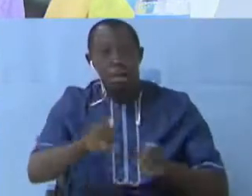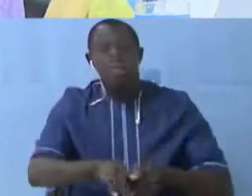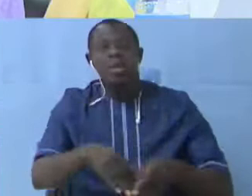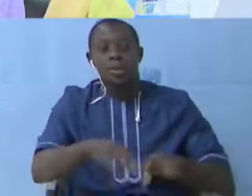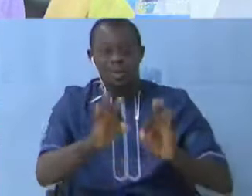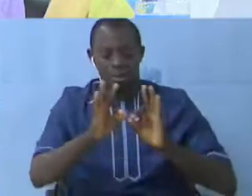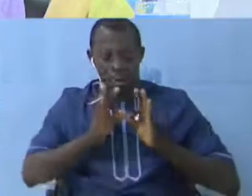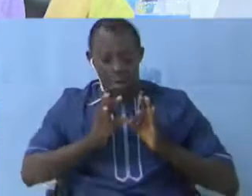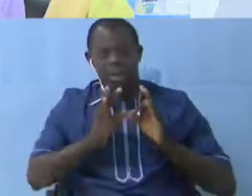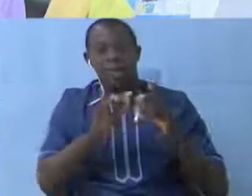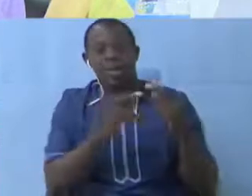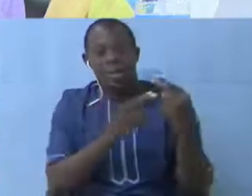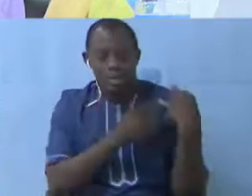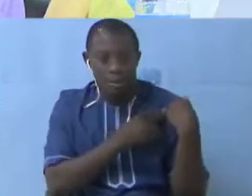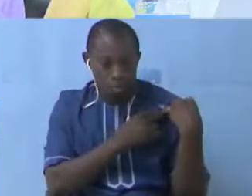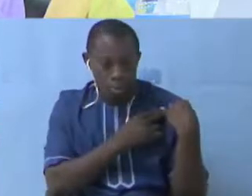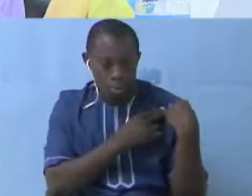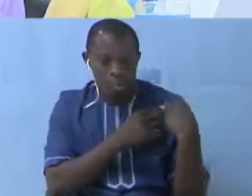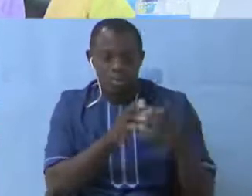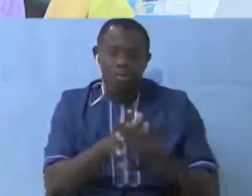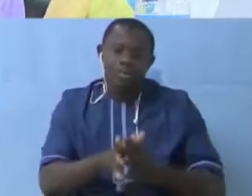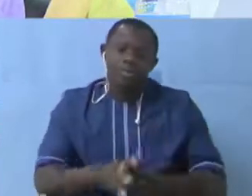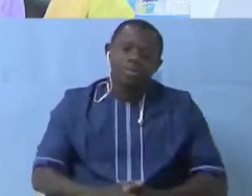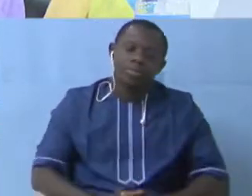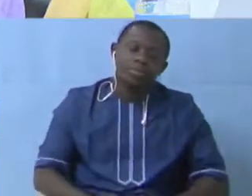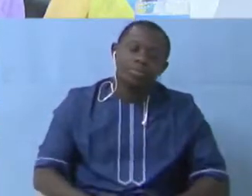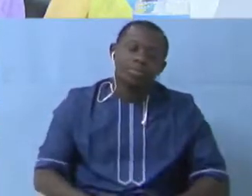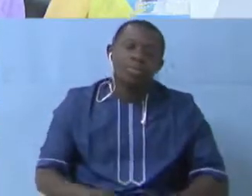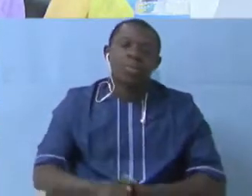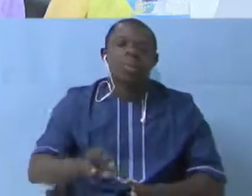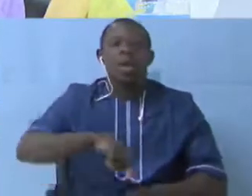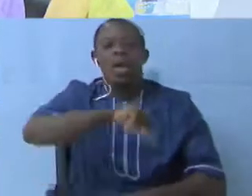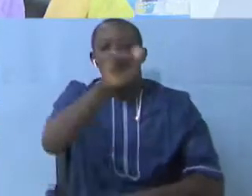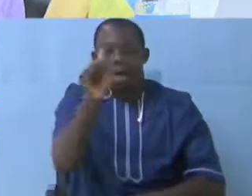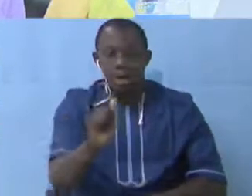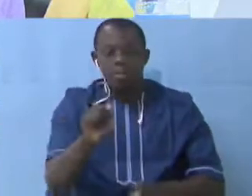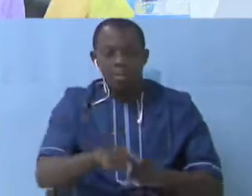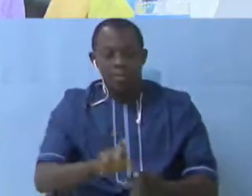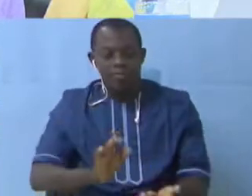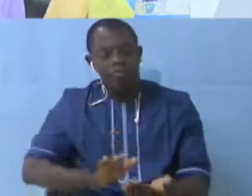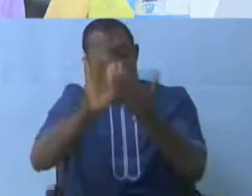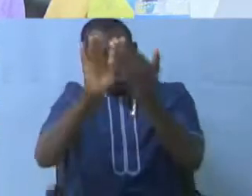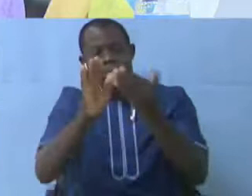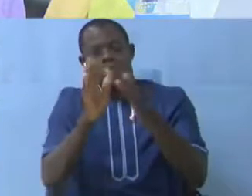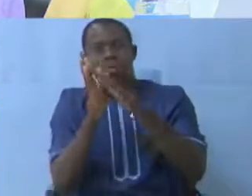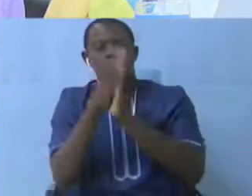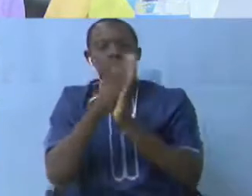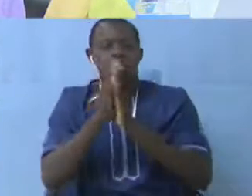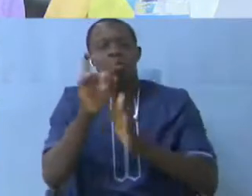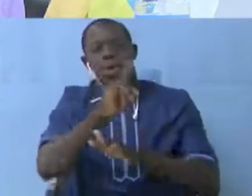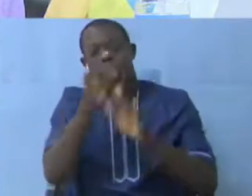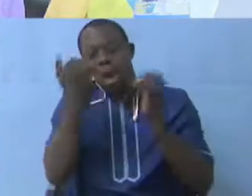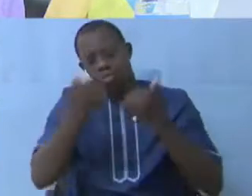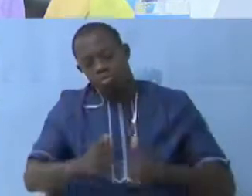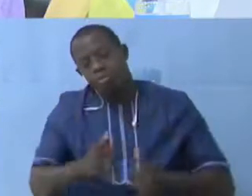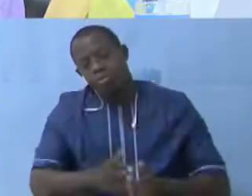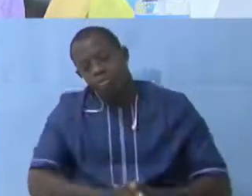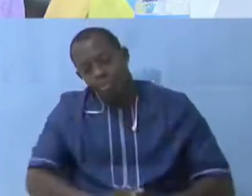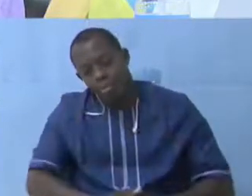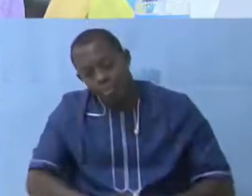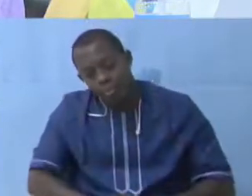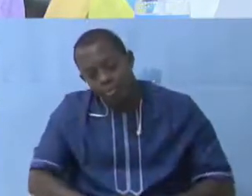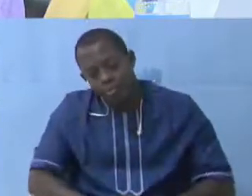the responsibilities. Jël nag gàddu nag warugal yi. And draw the consequences. Ki tamit nag daal di dékku nag li nga xam ne moo cay fàqee